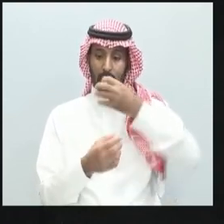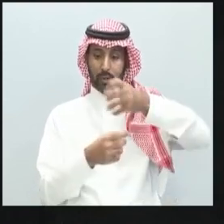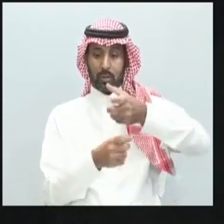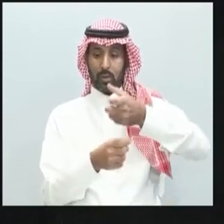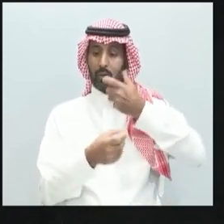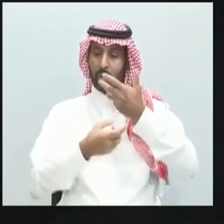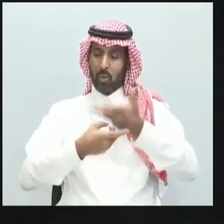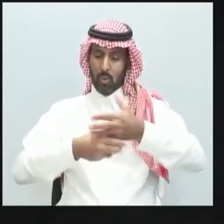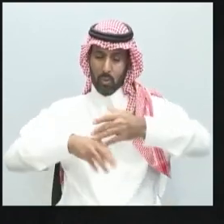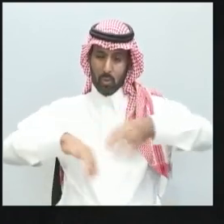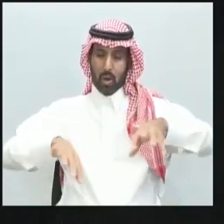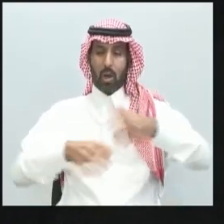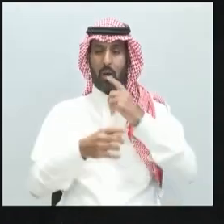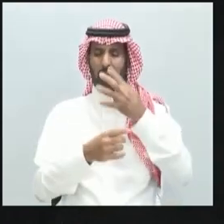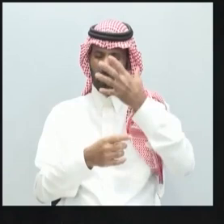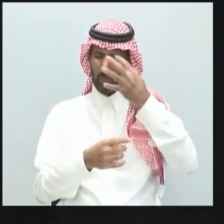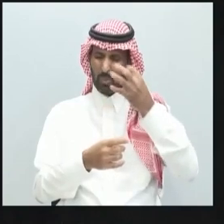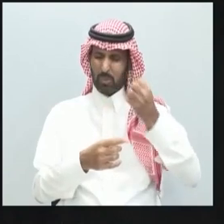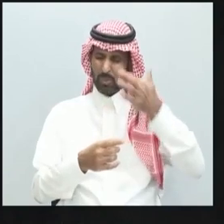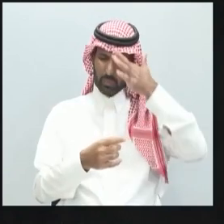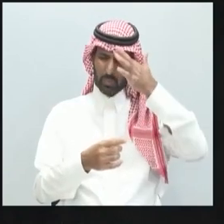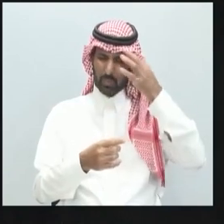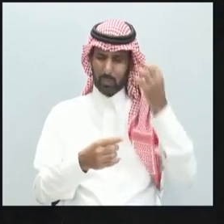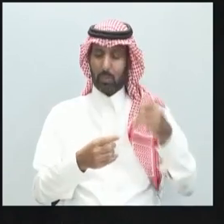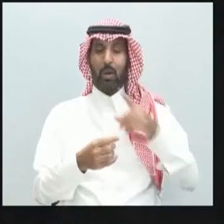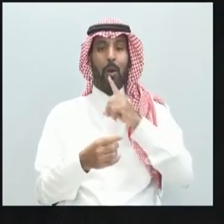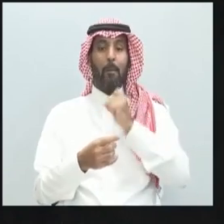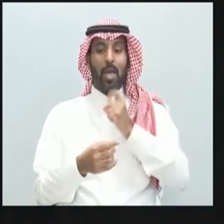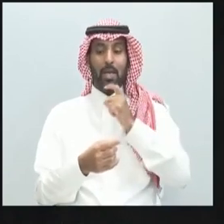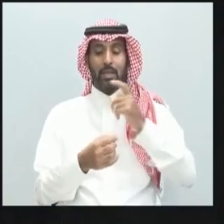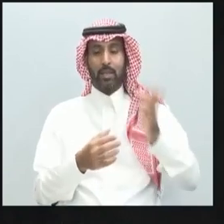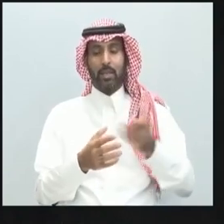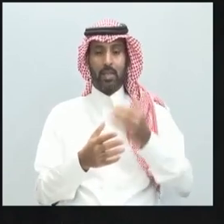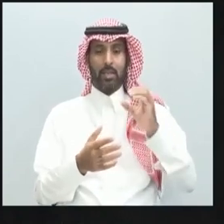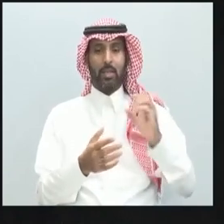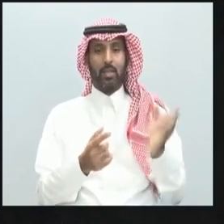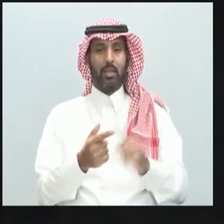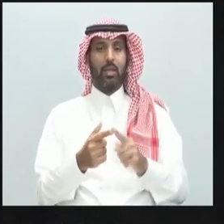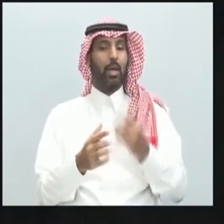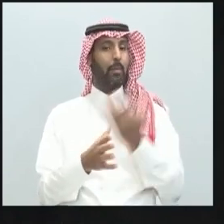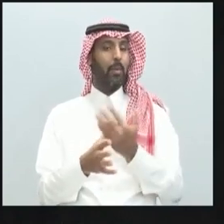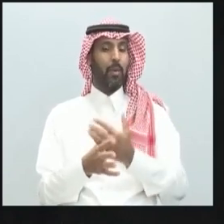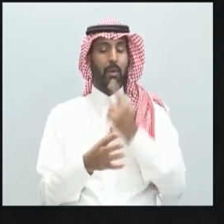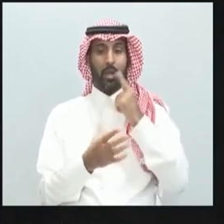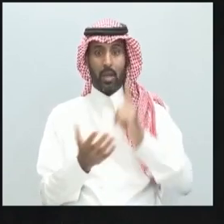at 100 degrees Celsius, water boils. So this is the present simple